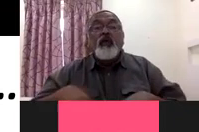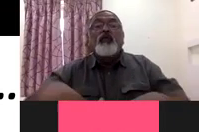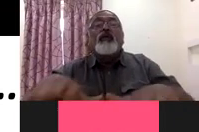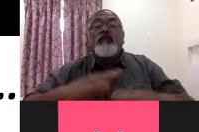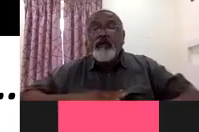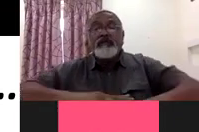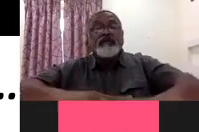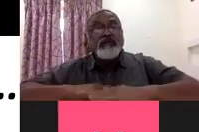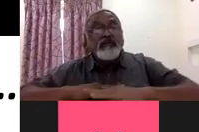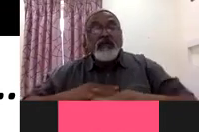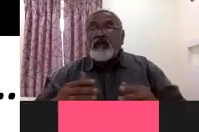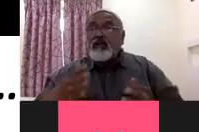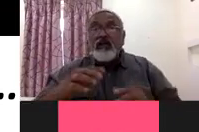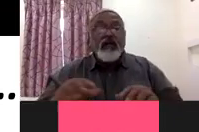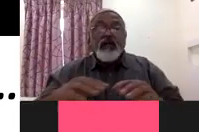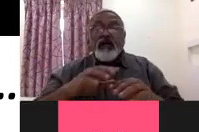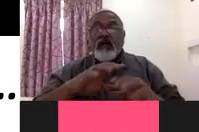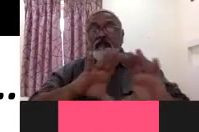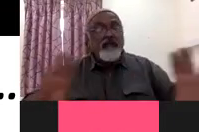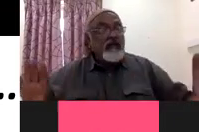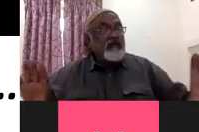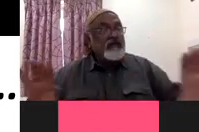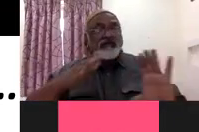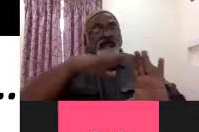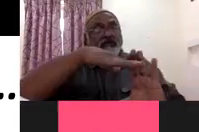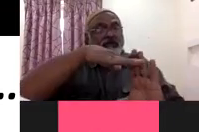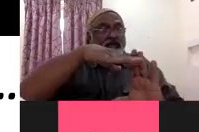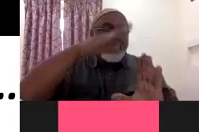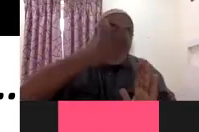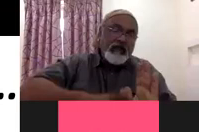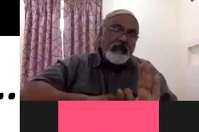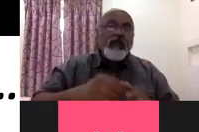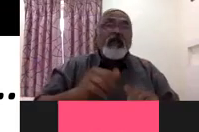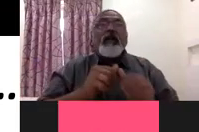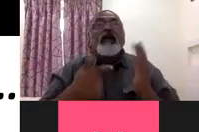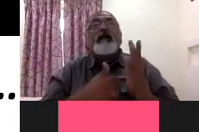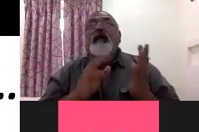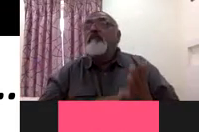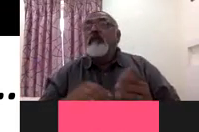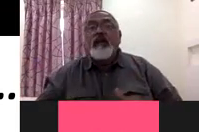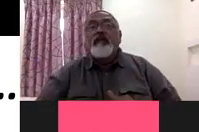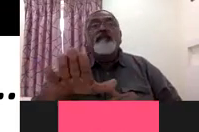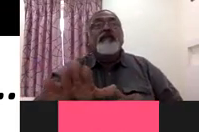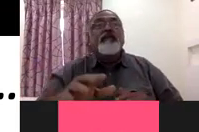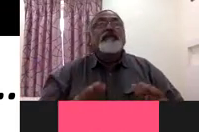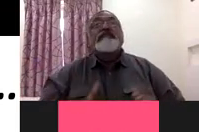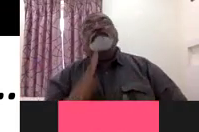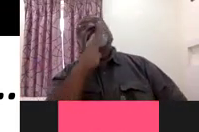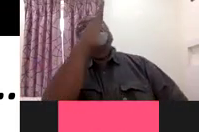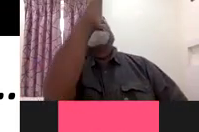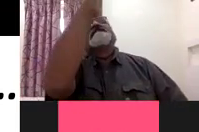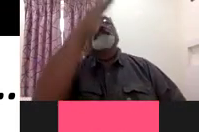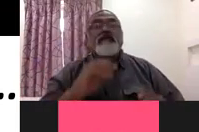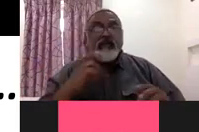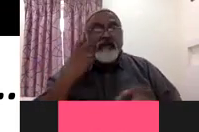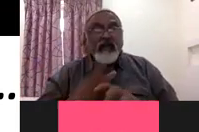curb cuts are not there. You know, if I go to an ATM to withdraw money, the ramp is there, but the ramp is so too steep. All of that,